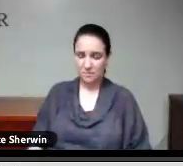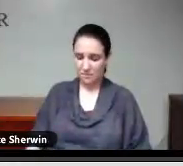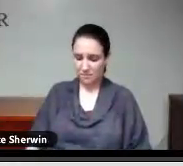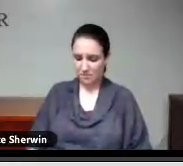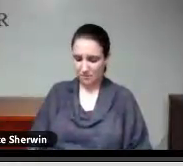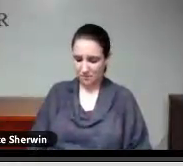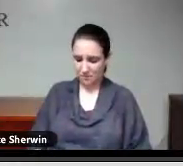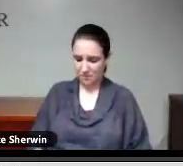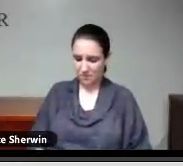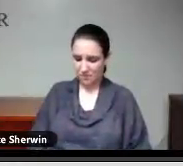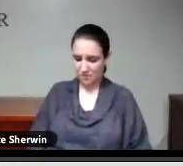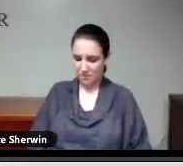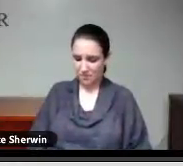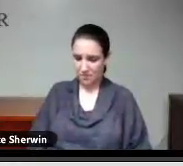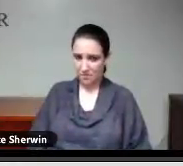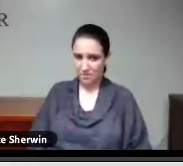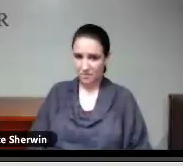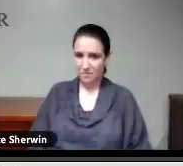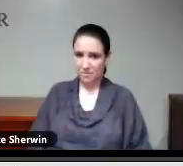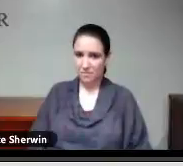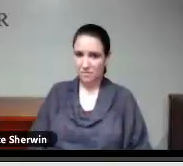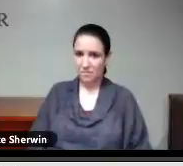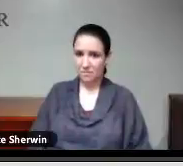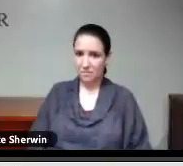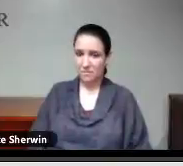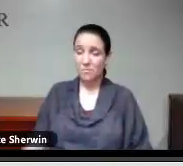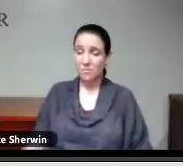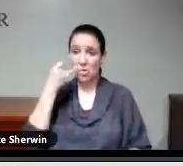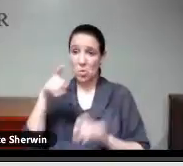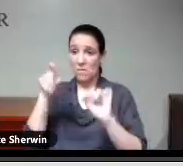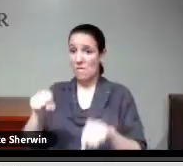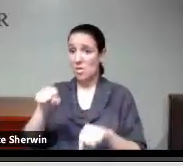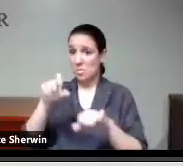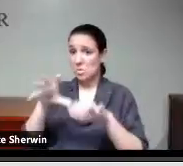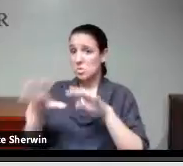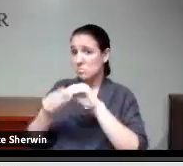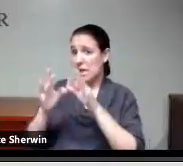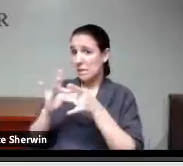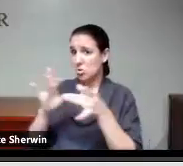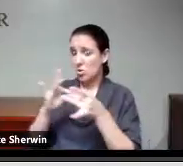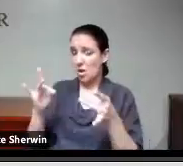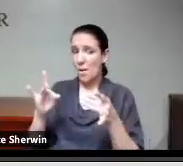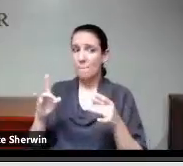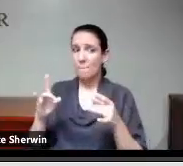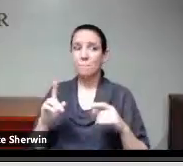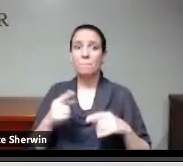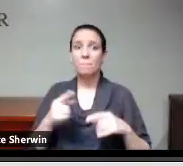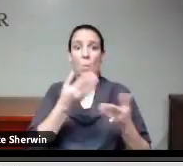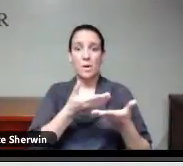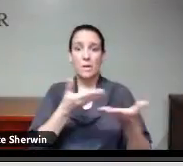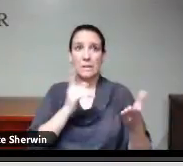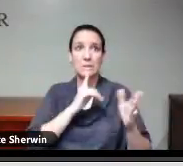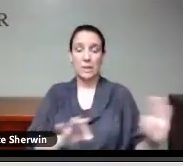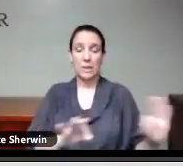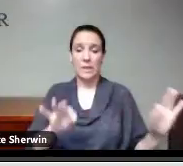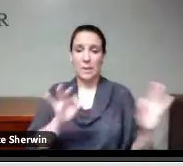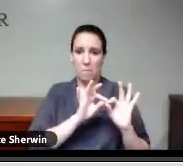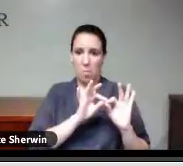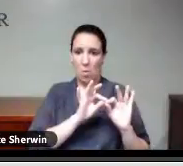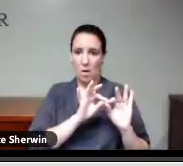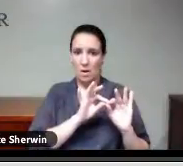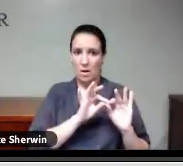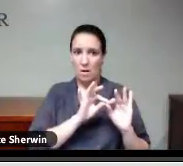Okay, well, go ahead and chime in when you get the opportunity. But one of the things that's really important here is, and what I'm trying to do is talk kind of